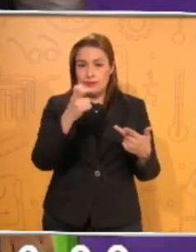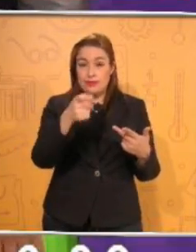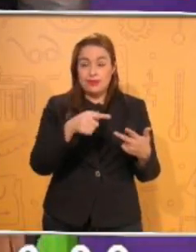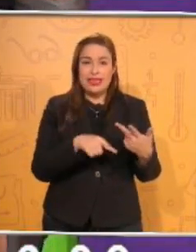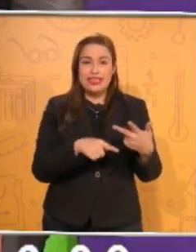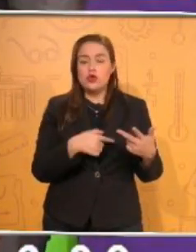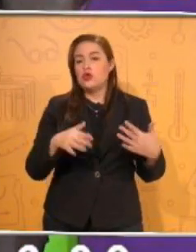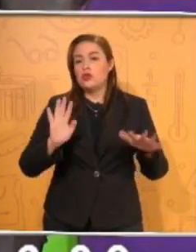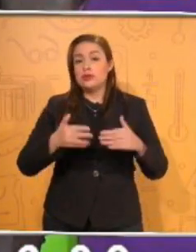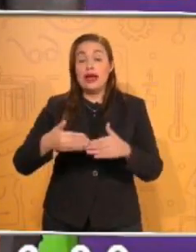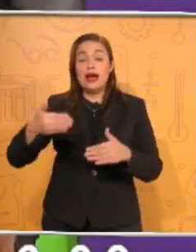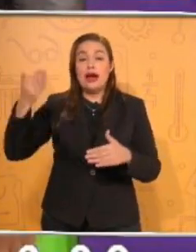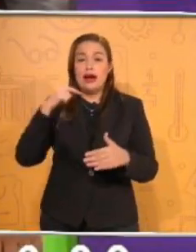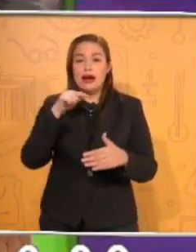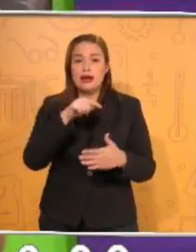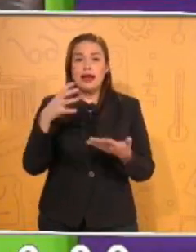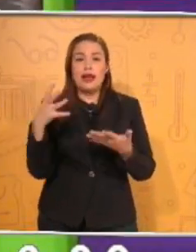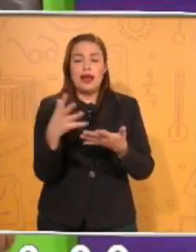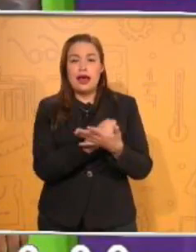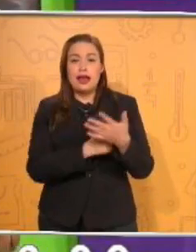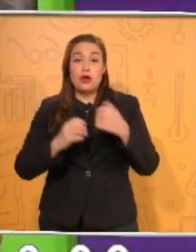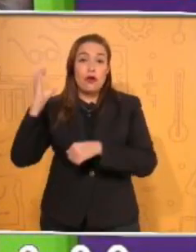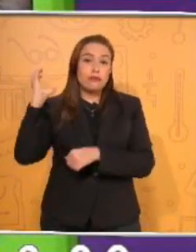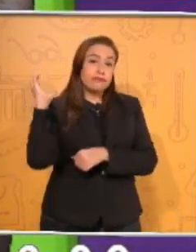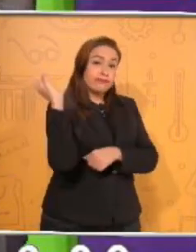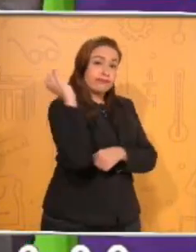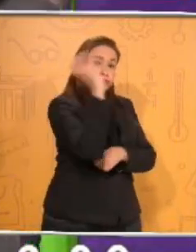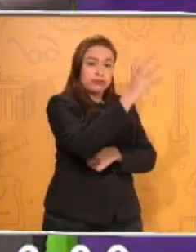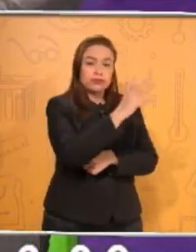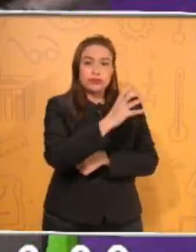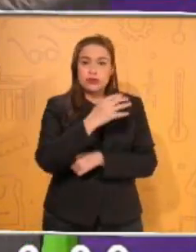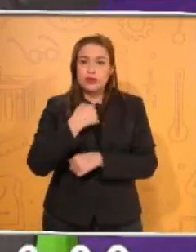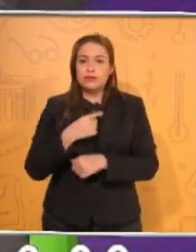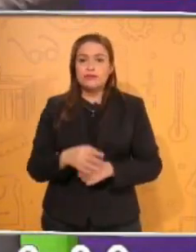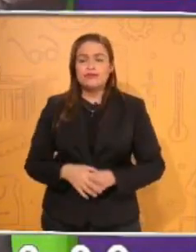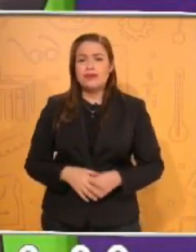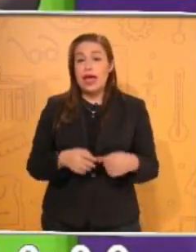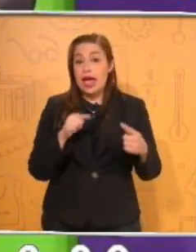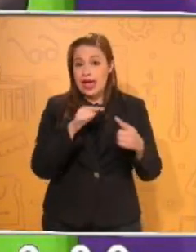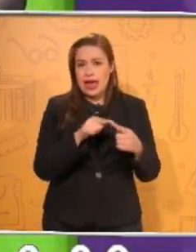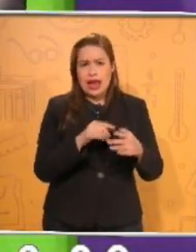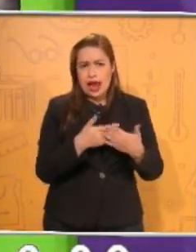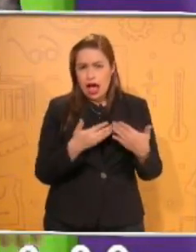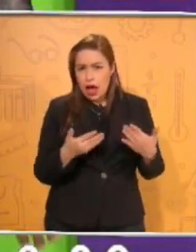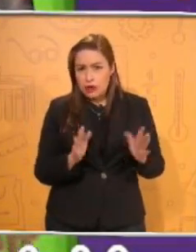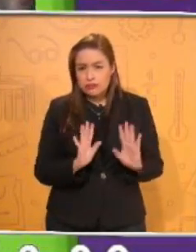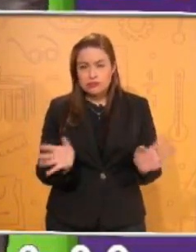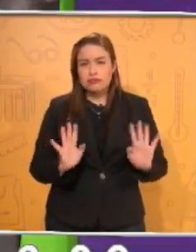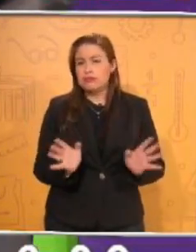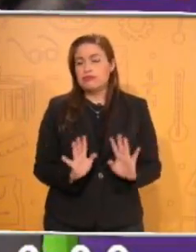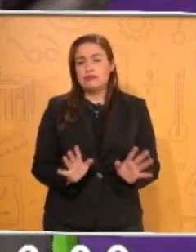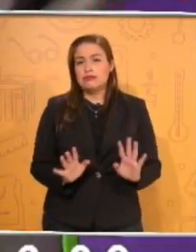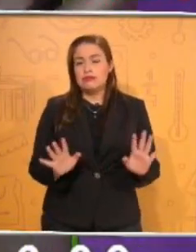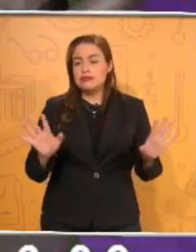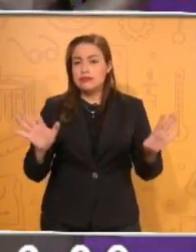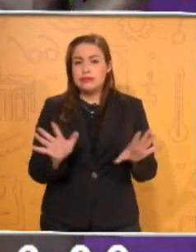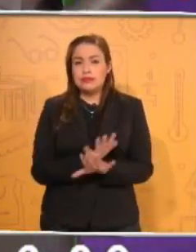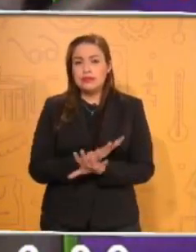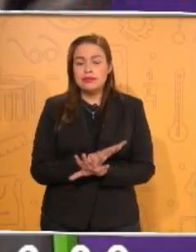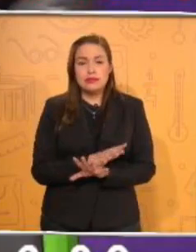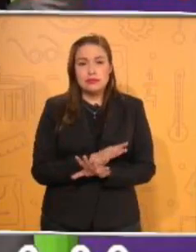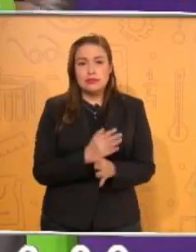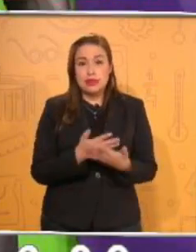Brady was winning the Super Bowl. Now Tom Brady changed, and now